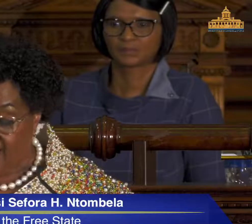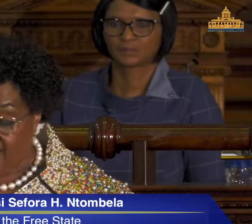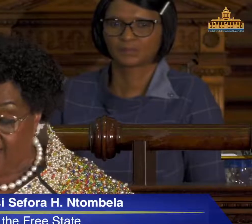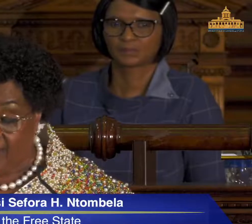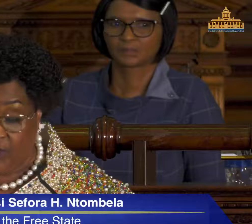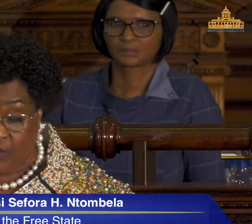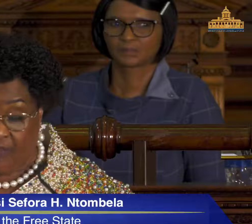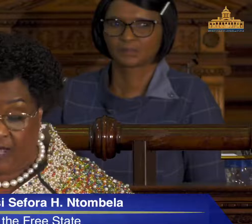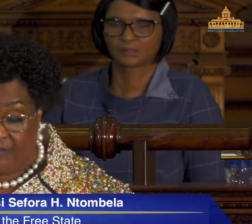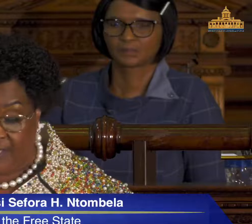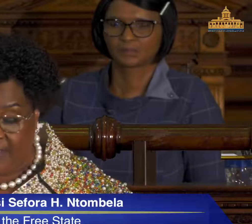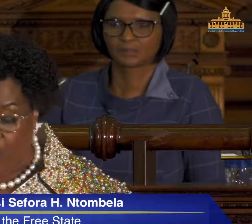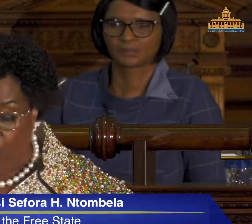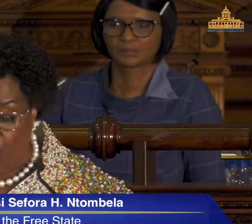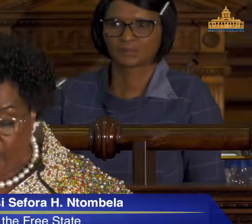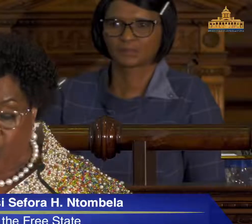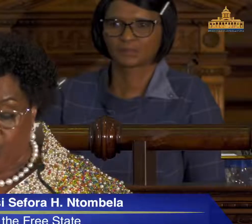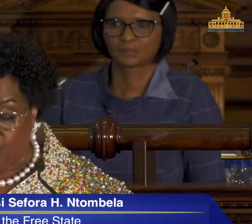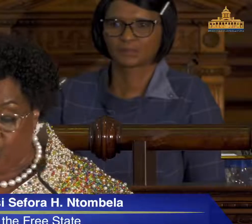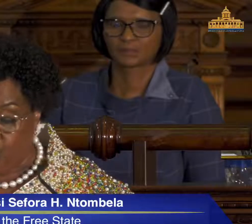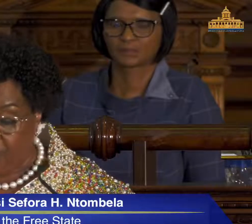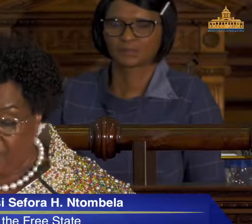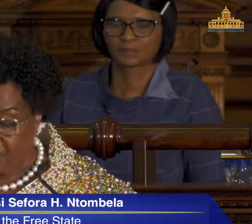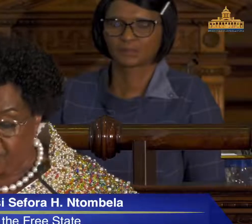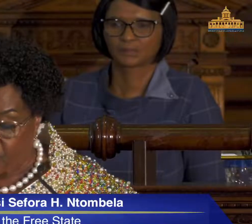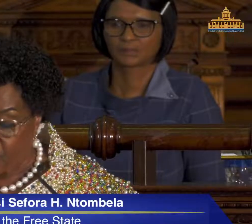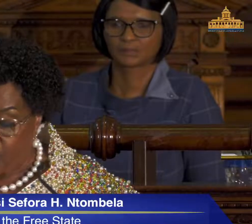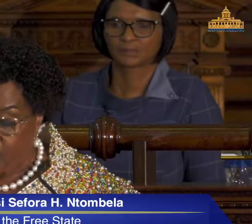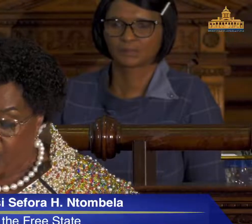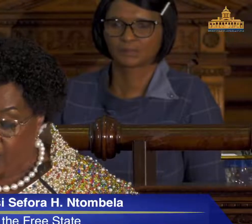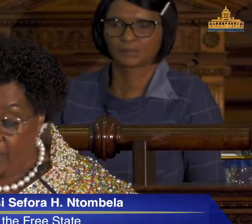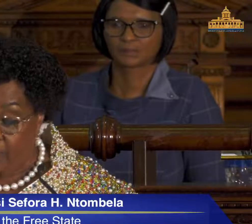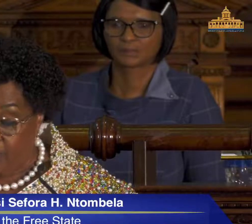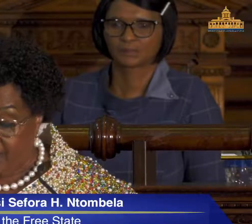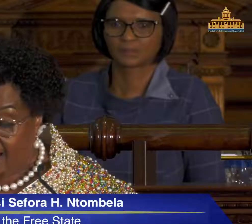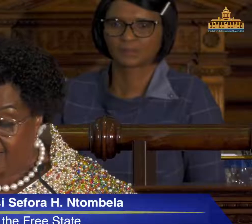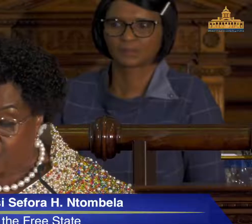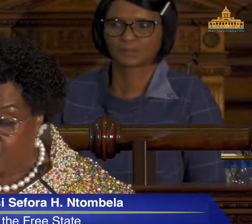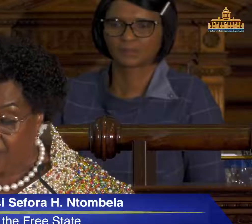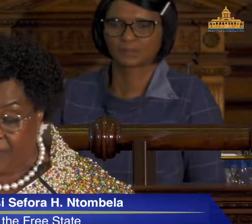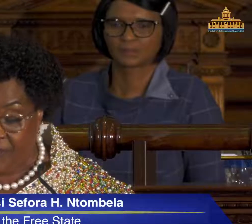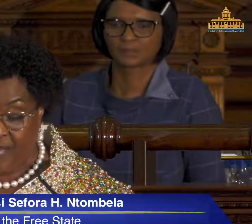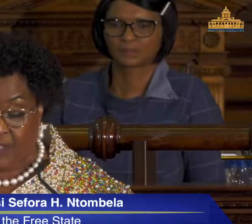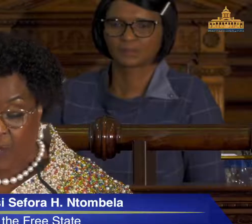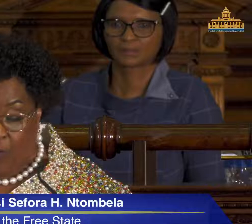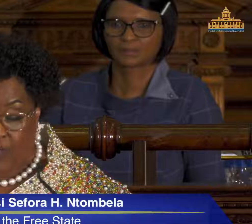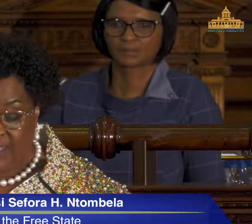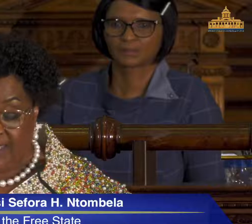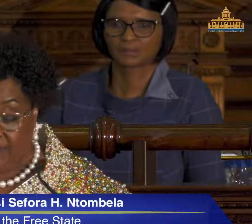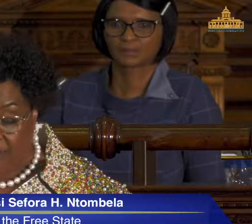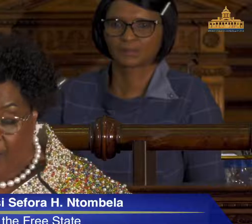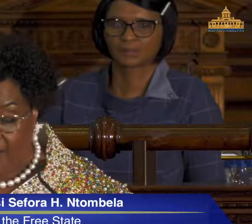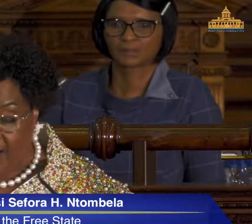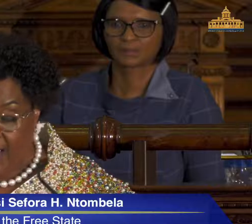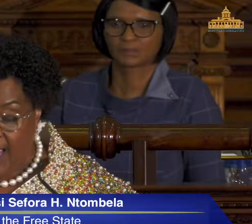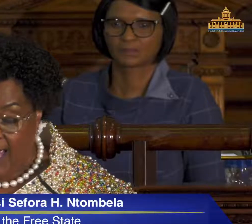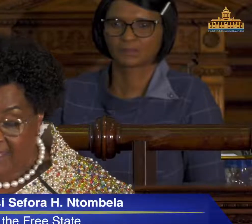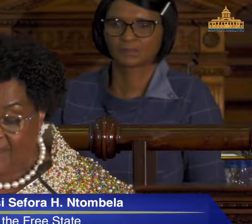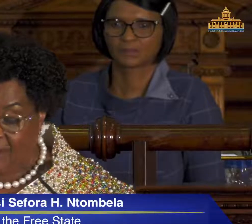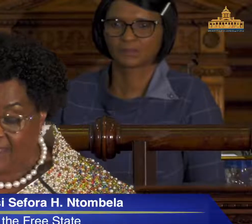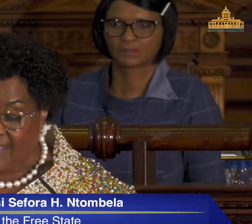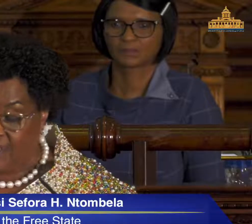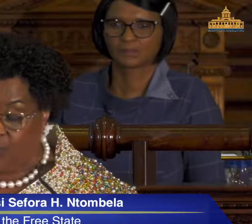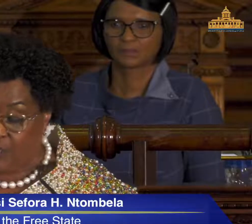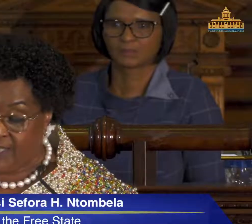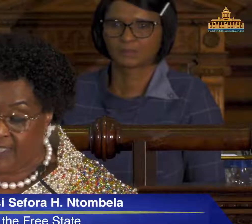the 3 spheres of government will continue to be monitored through the Premier's Coordinating Forum